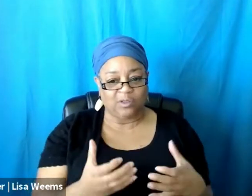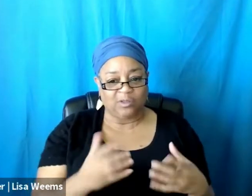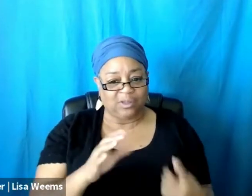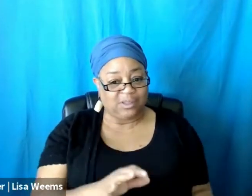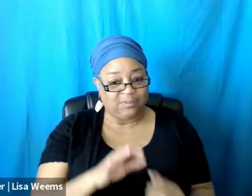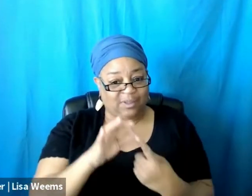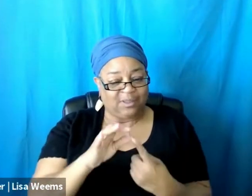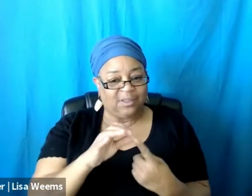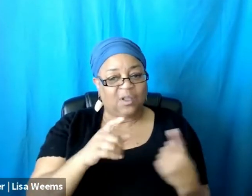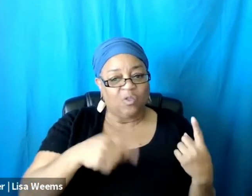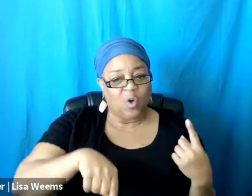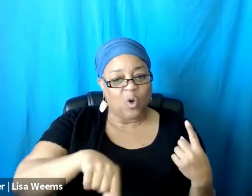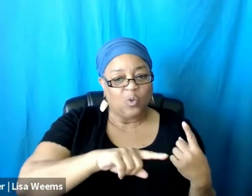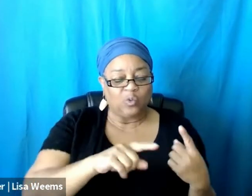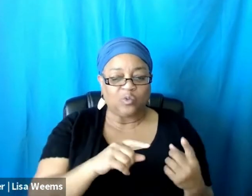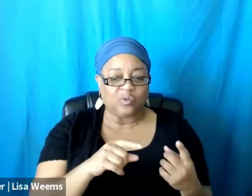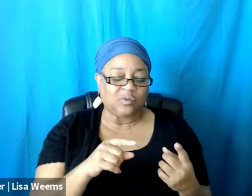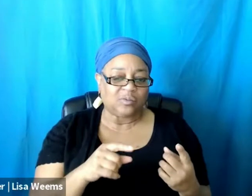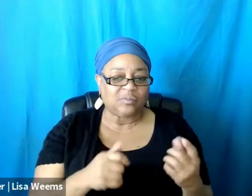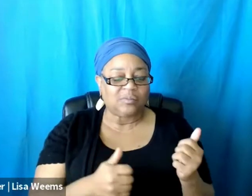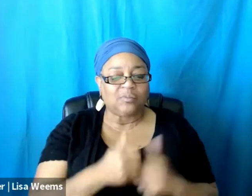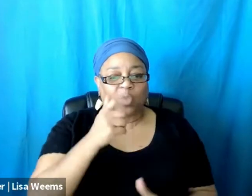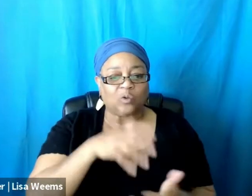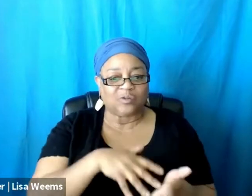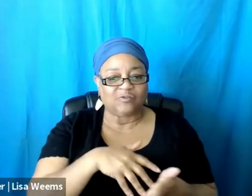most vulnerable. So thank you very much.